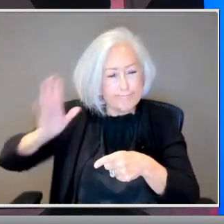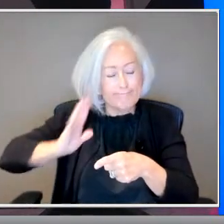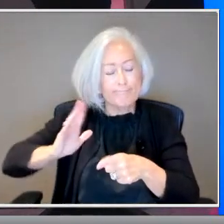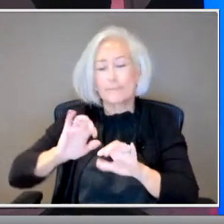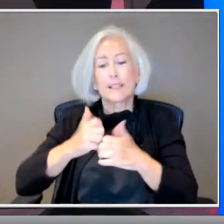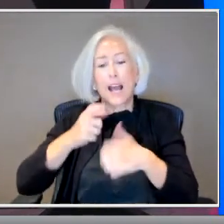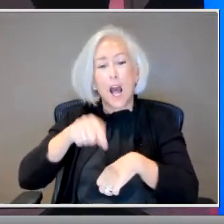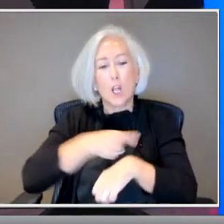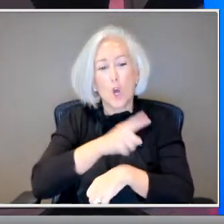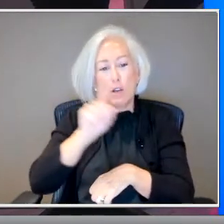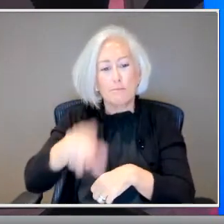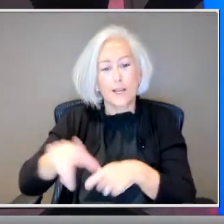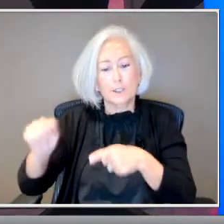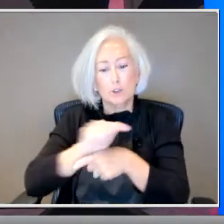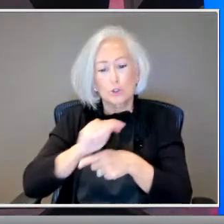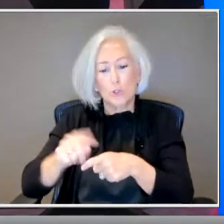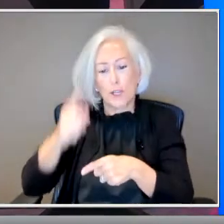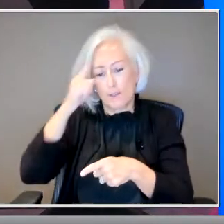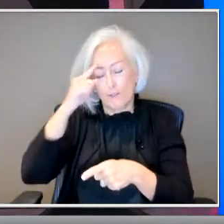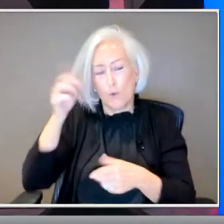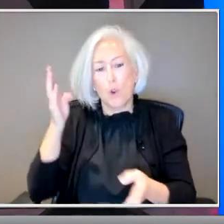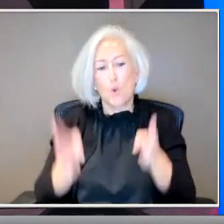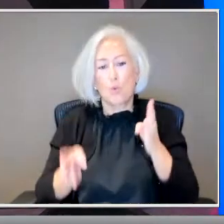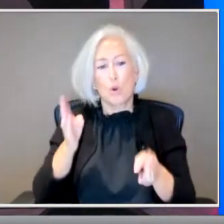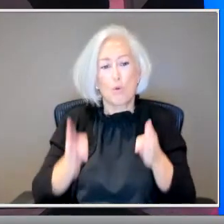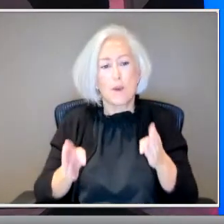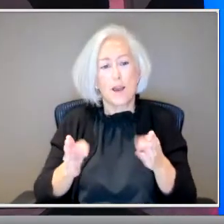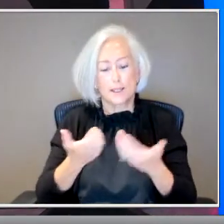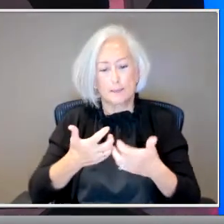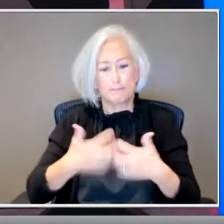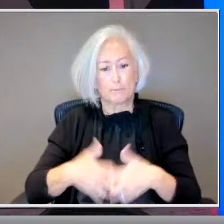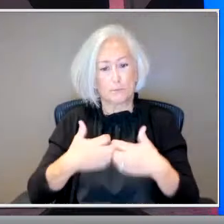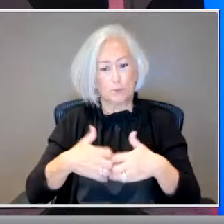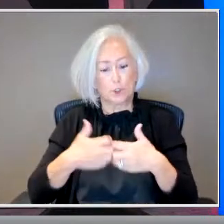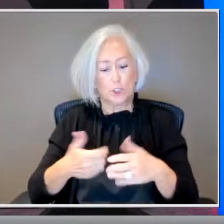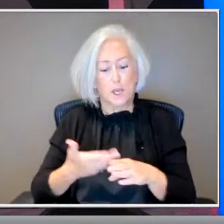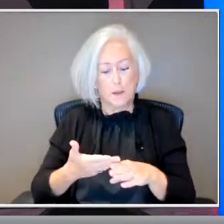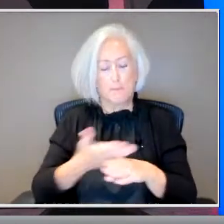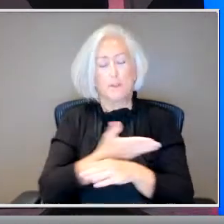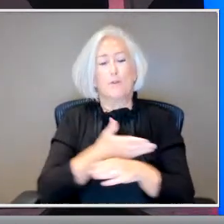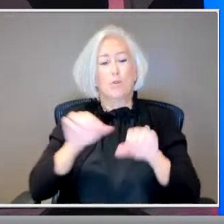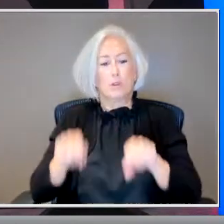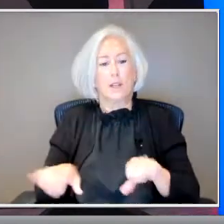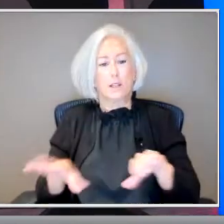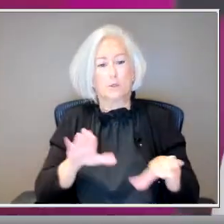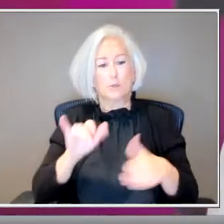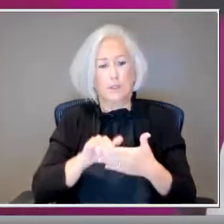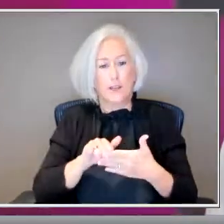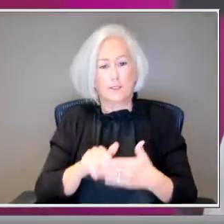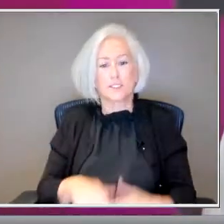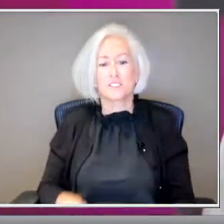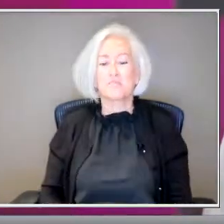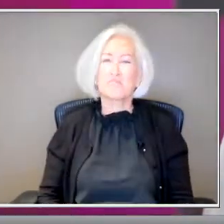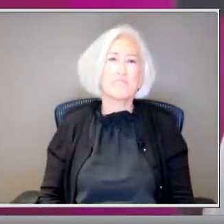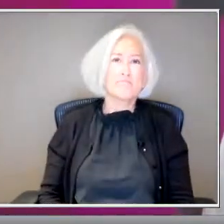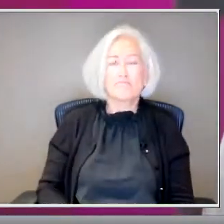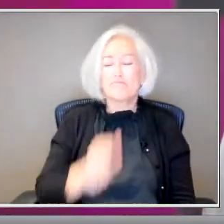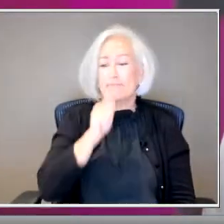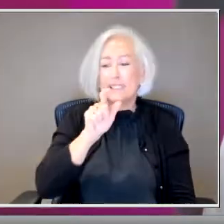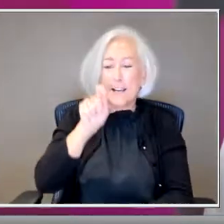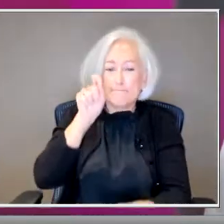train on the robotic assisted devices before you can perform these procedures? There's no set amount of training for this. This